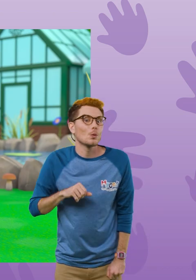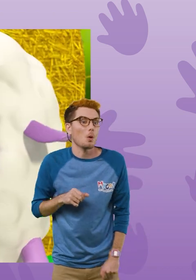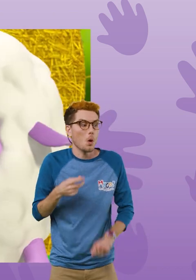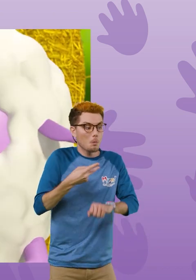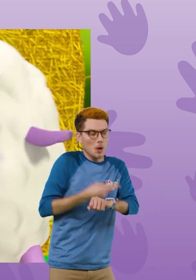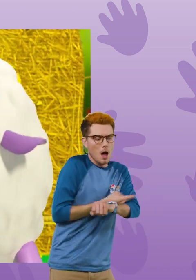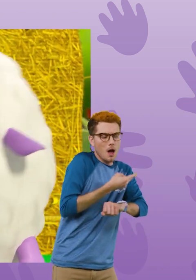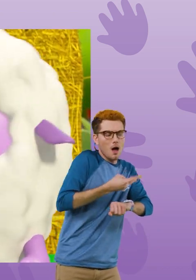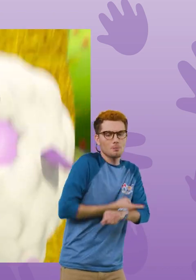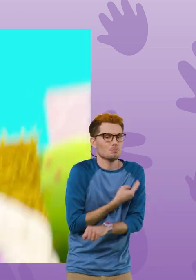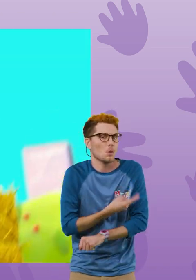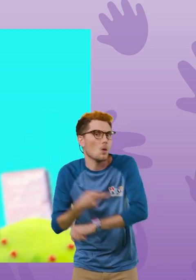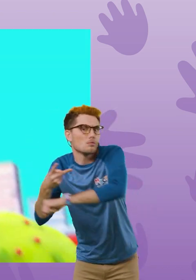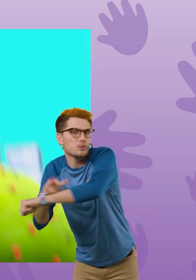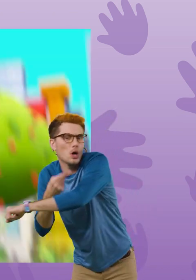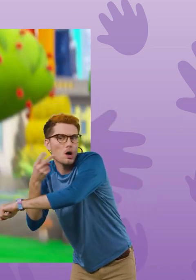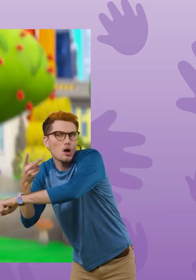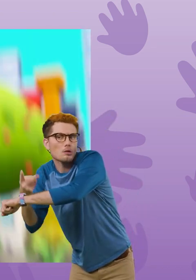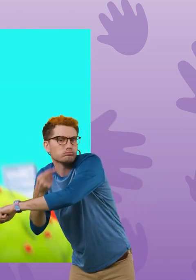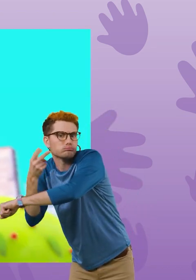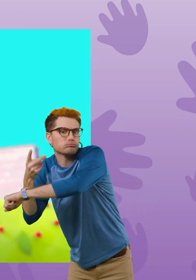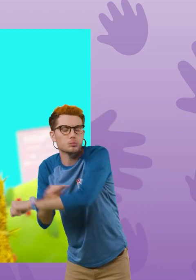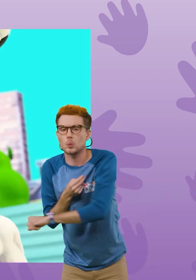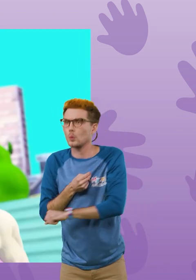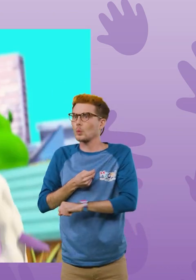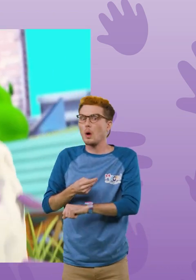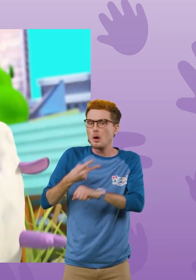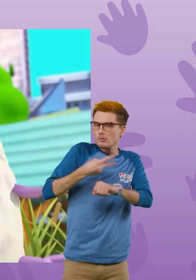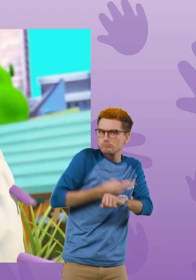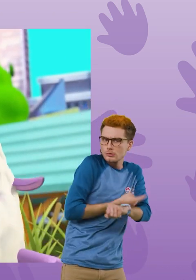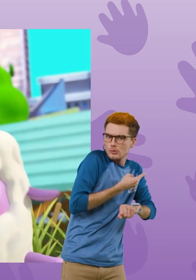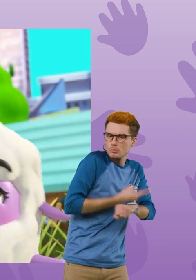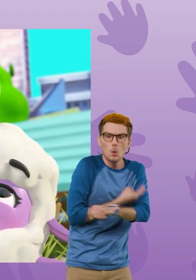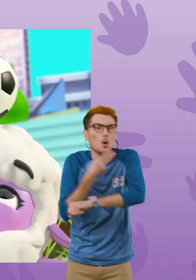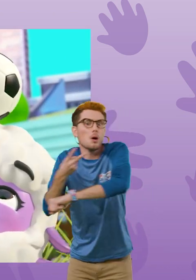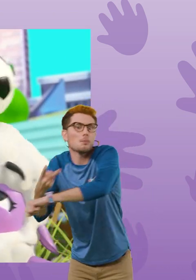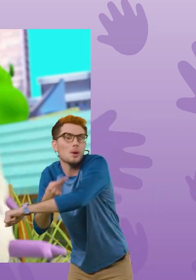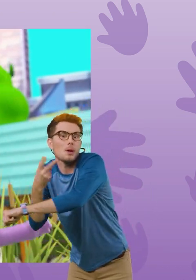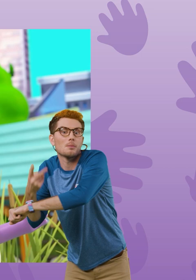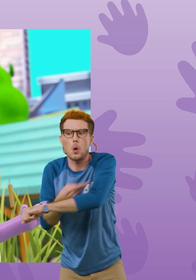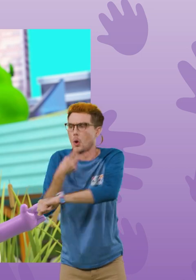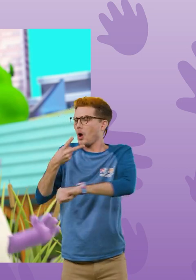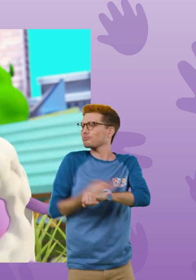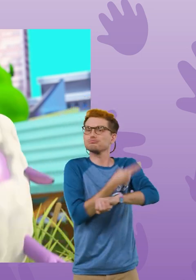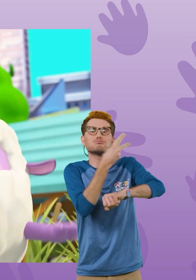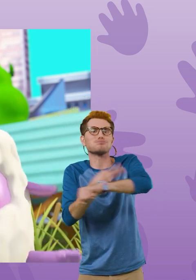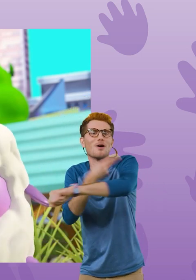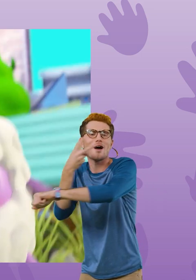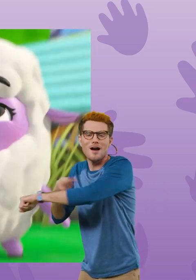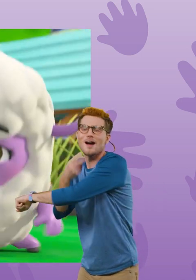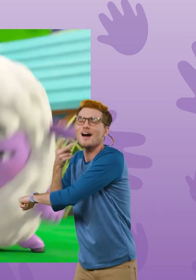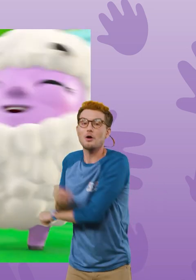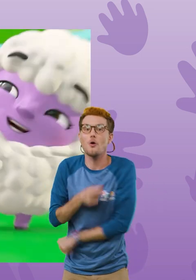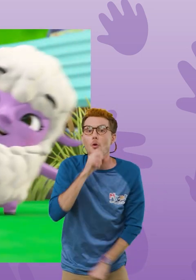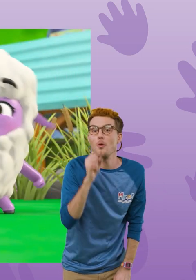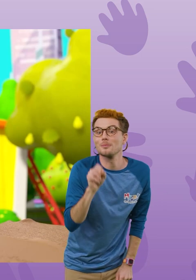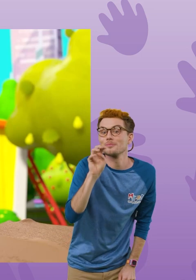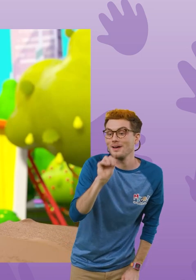the Baa Baa here and a Baa Baa there. Here a Baa, there a Baa, everywhere a Baa Baa.